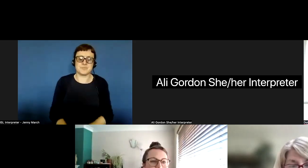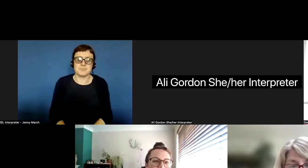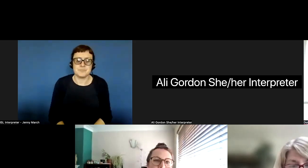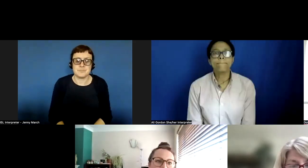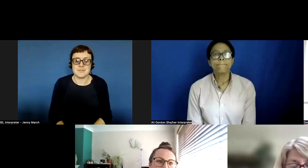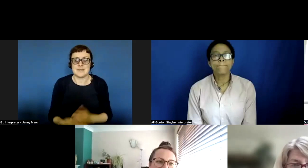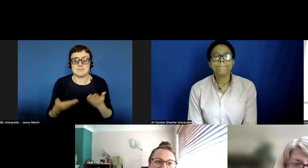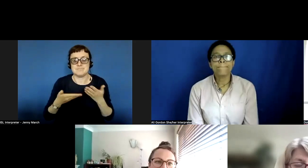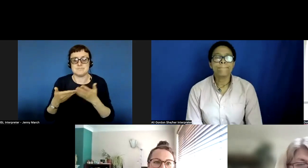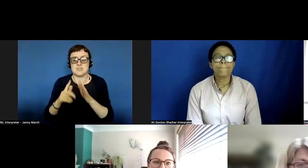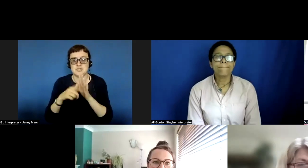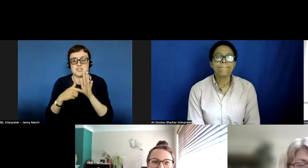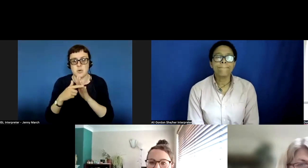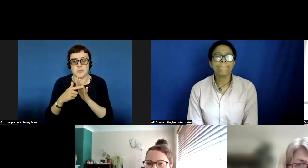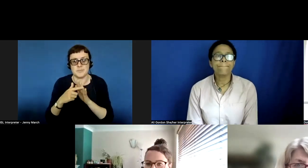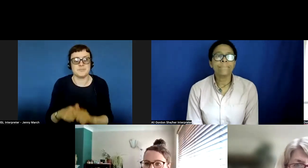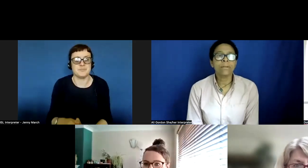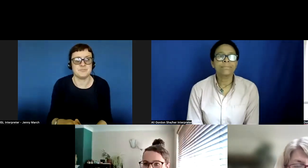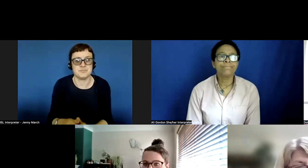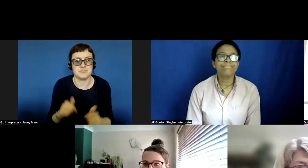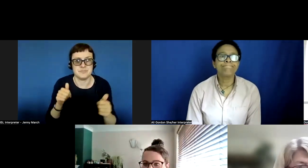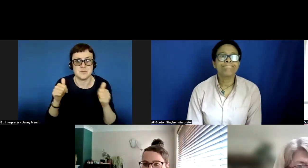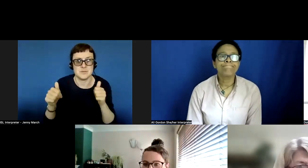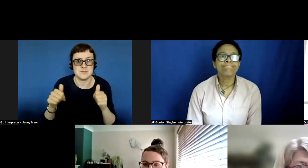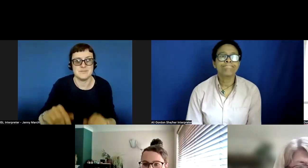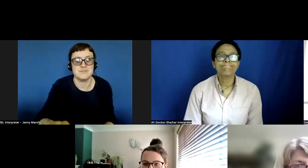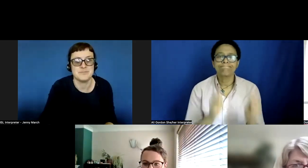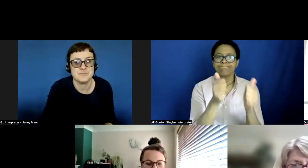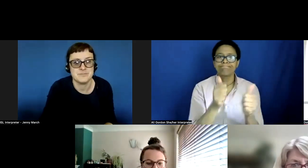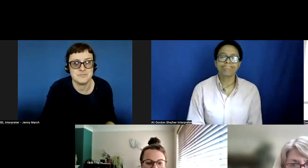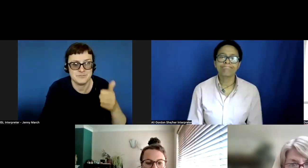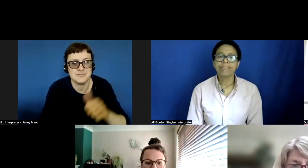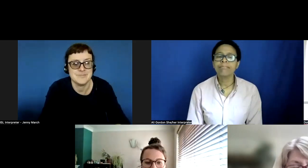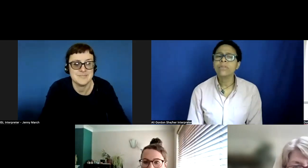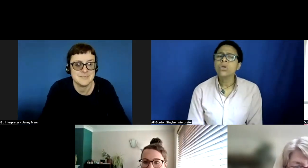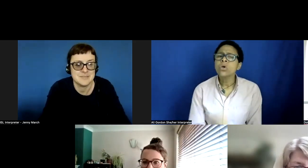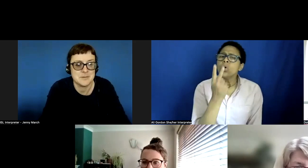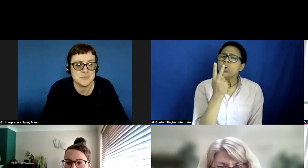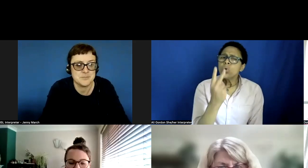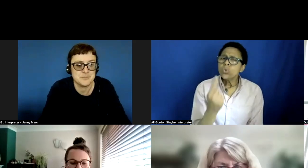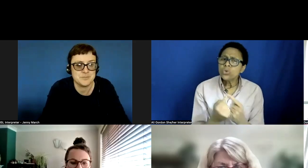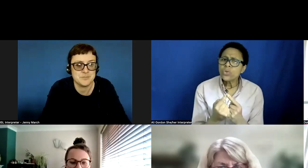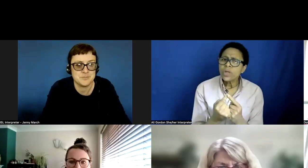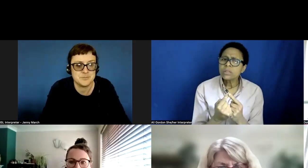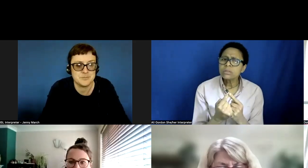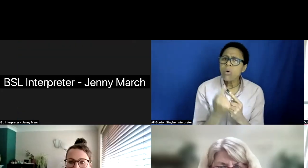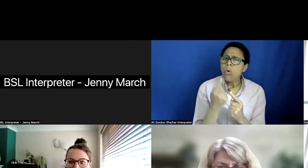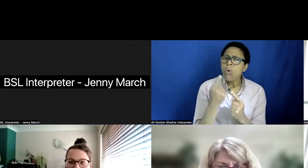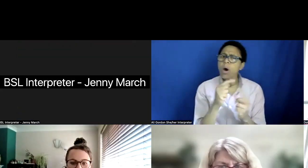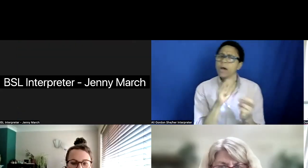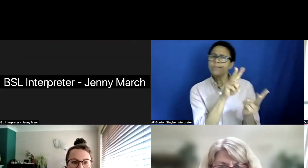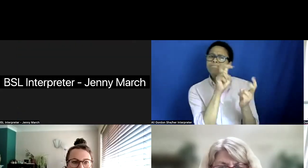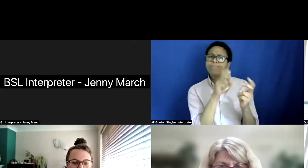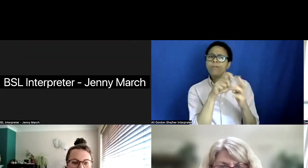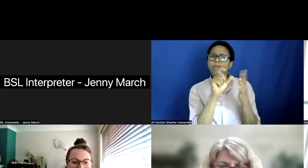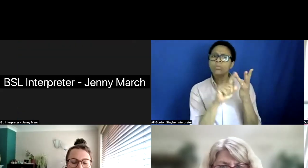Jo. Two things. One that Dol said about changing the